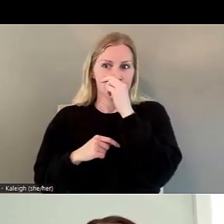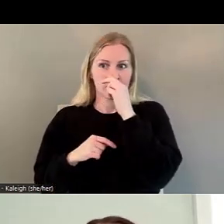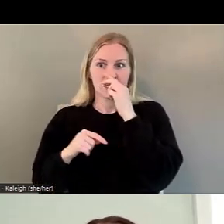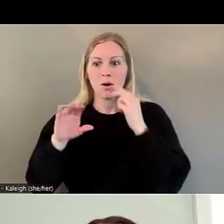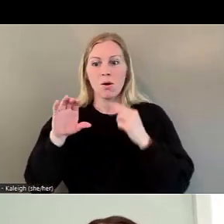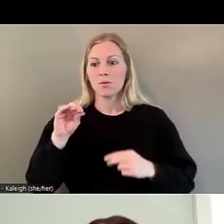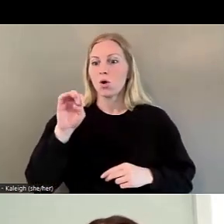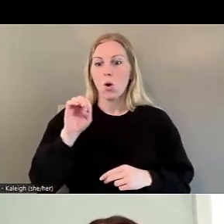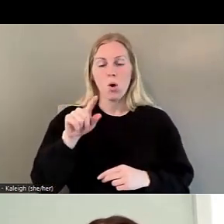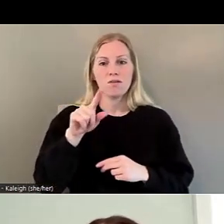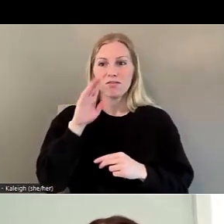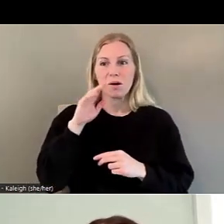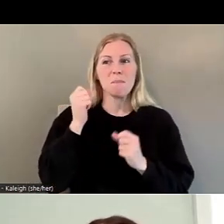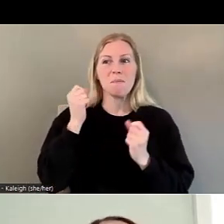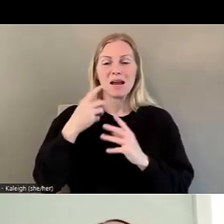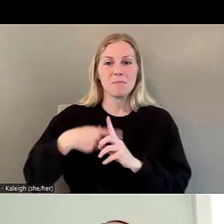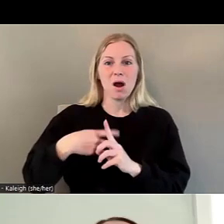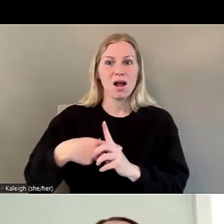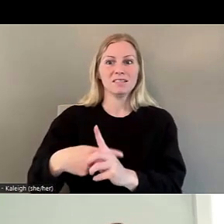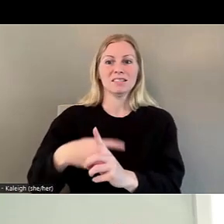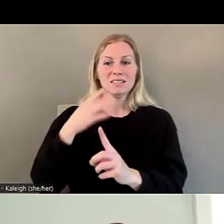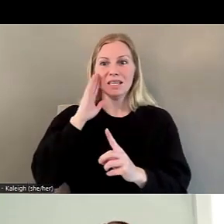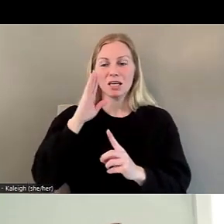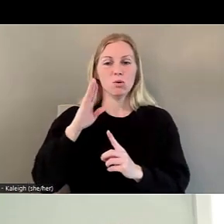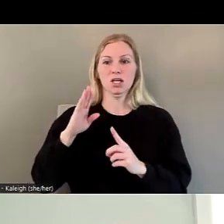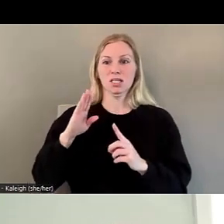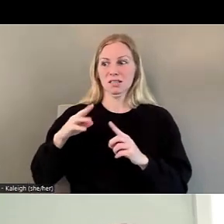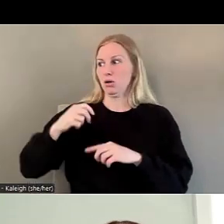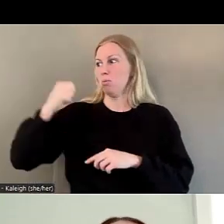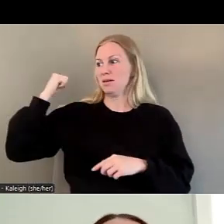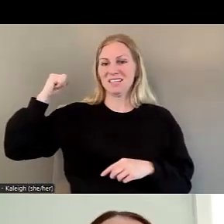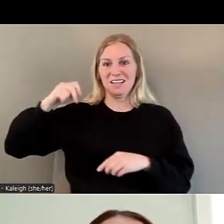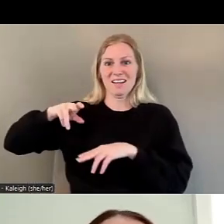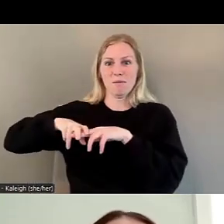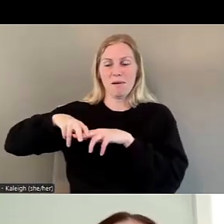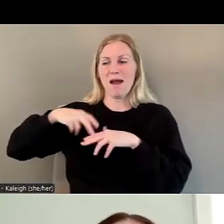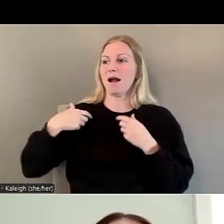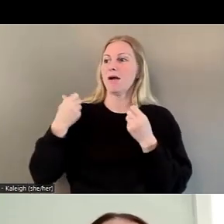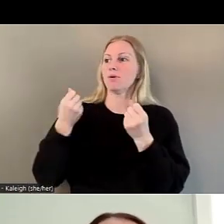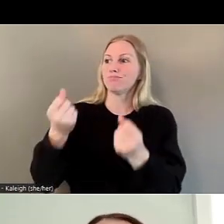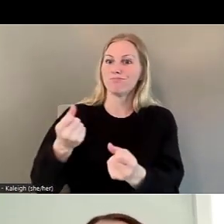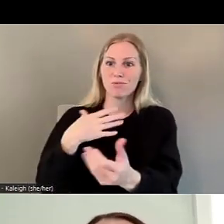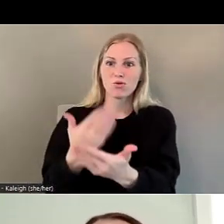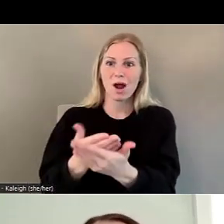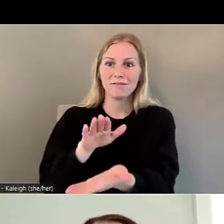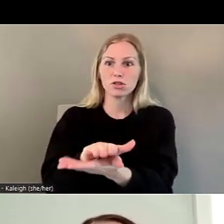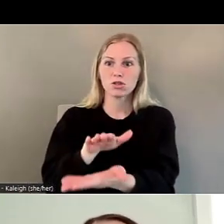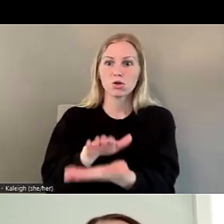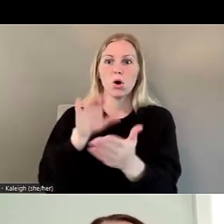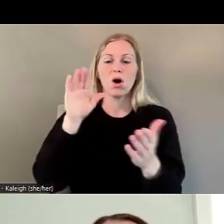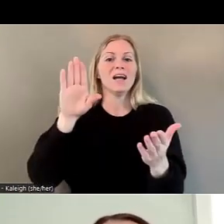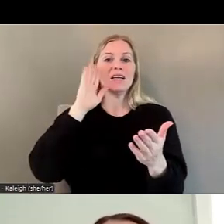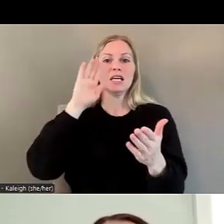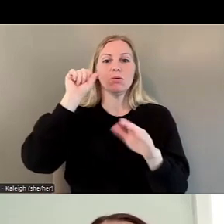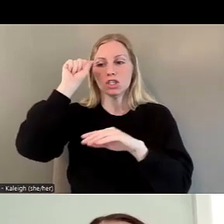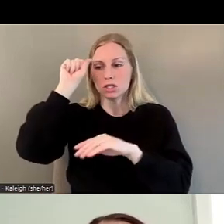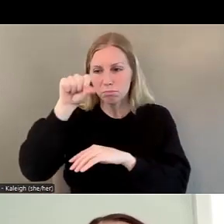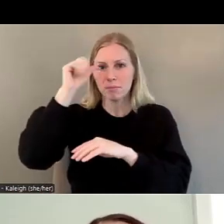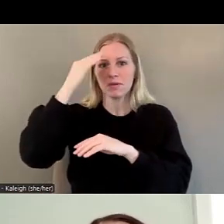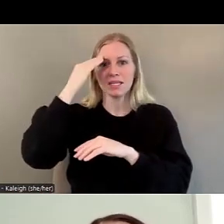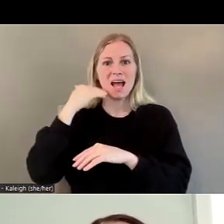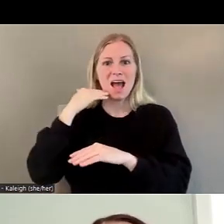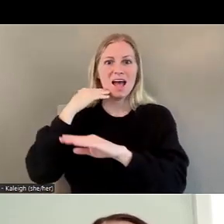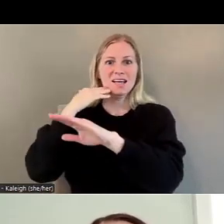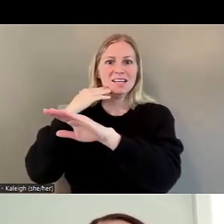Cole hitting his head against the back of the seat and begging me to turn. And I remember I would back into my driveway after I dropped him